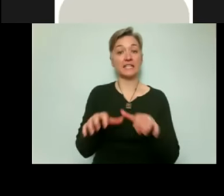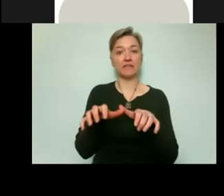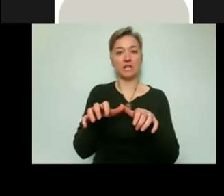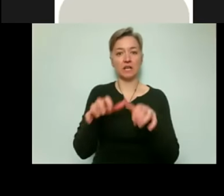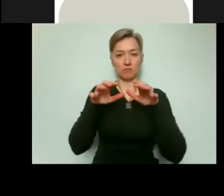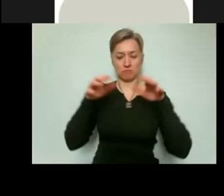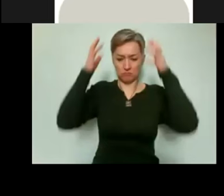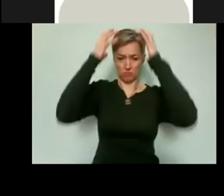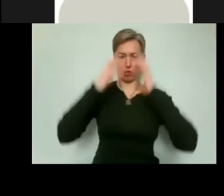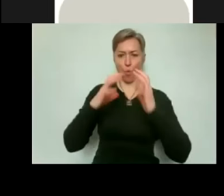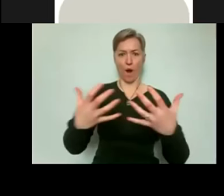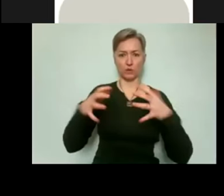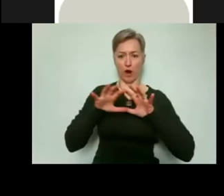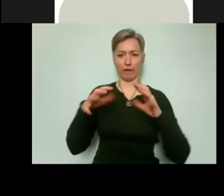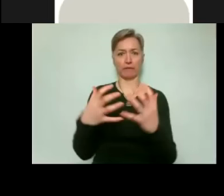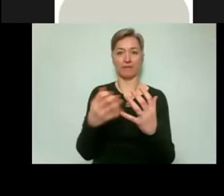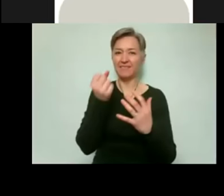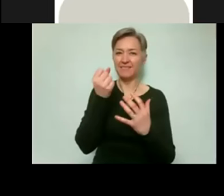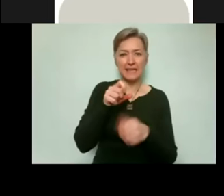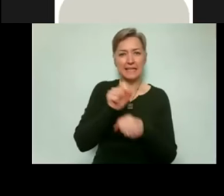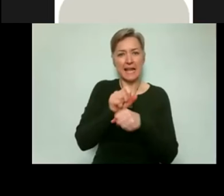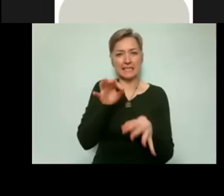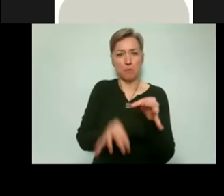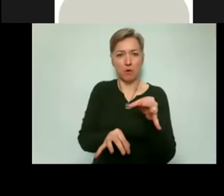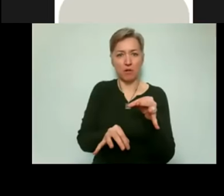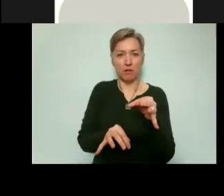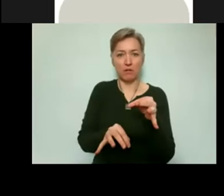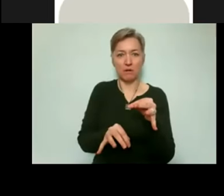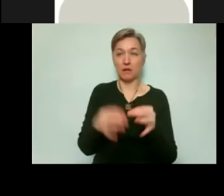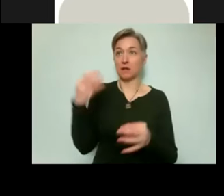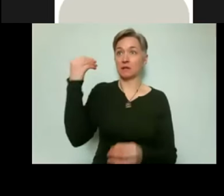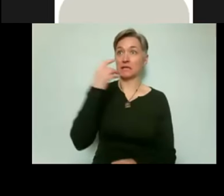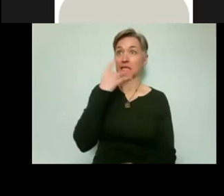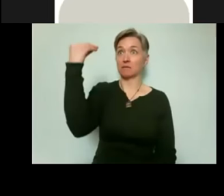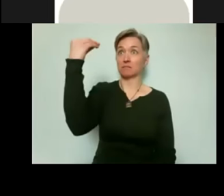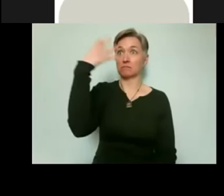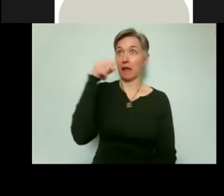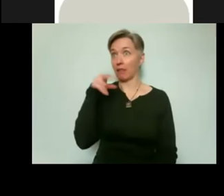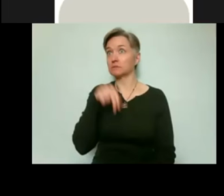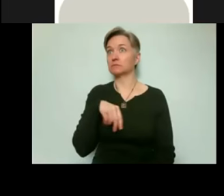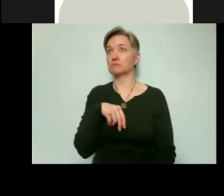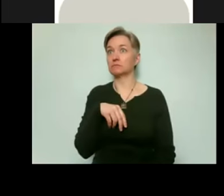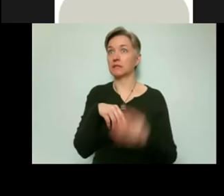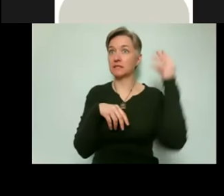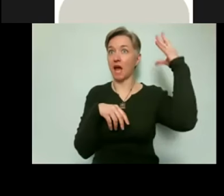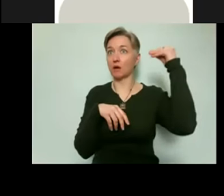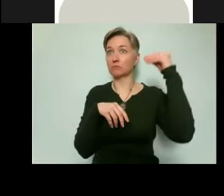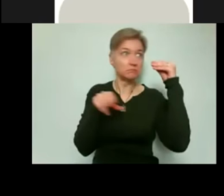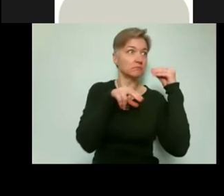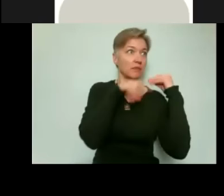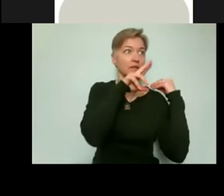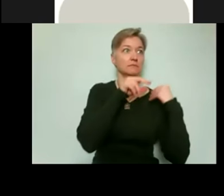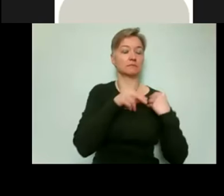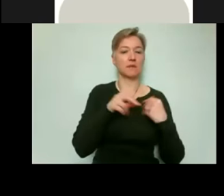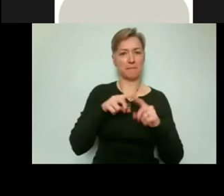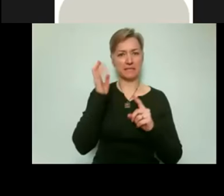widespread. This is a pretty simple task, right? You just see lights on the right and lick to the right, or with sound similarly. And yet it seemed that this